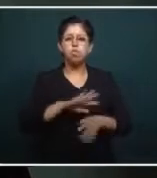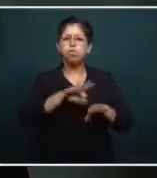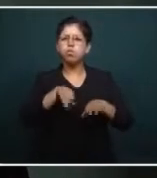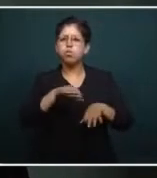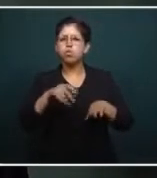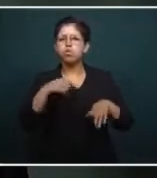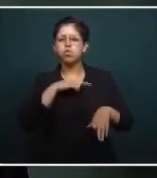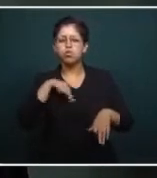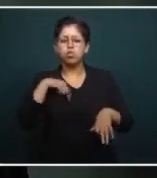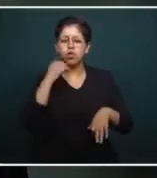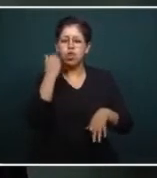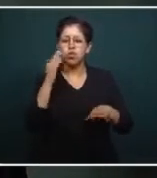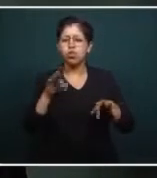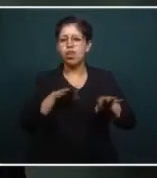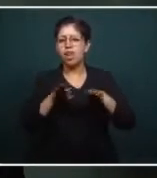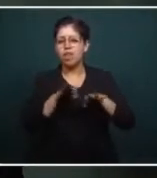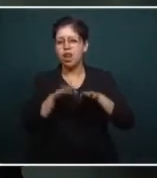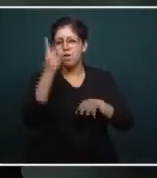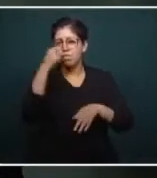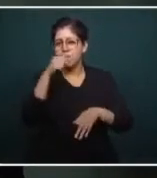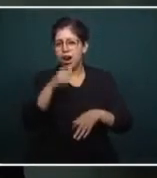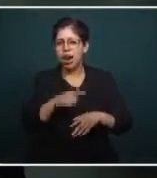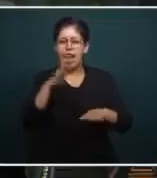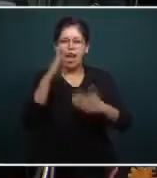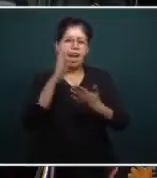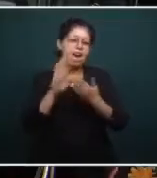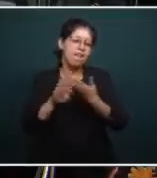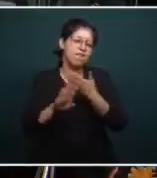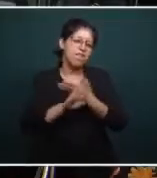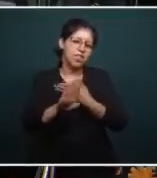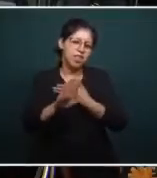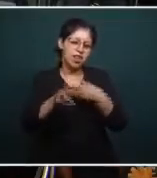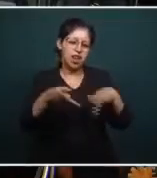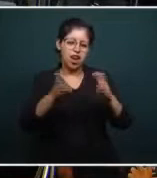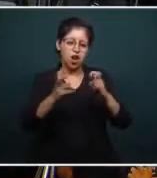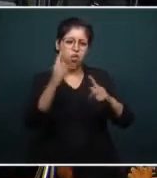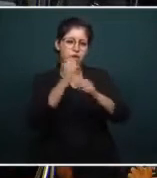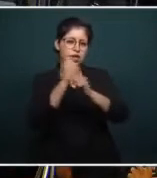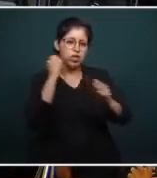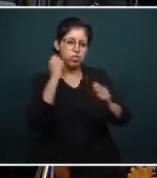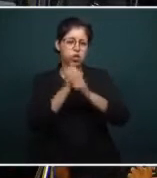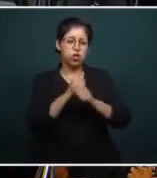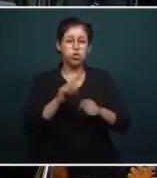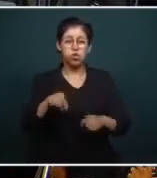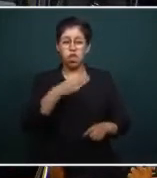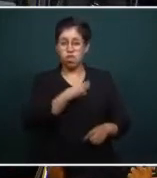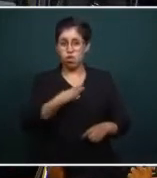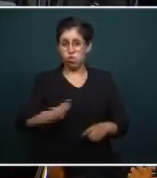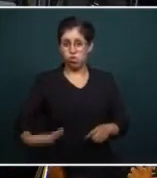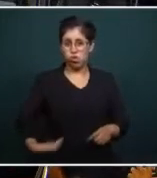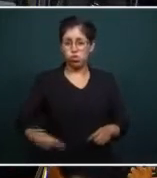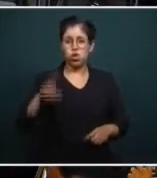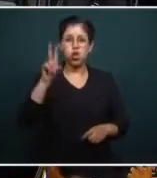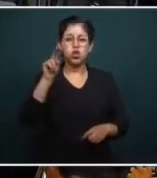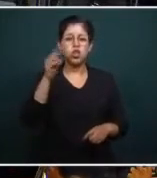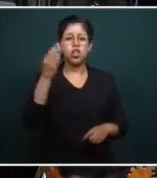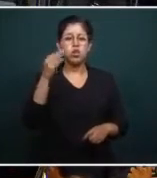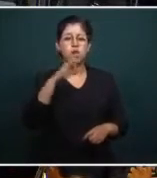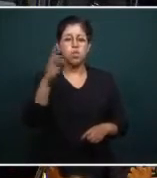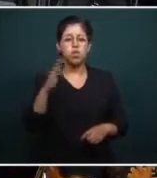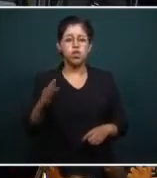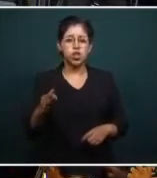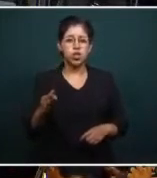strategy of the actions that have been taken. We have 17 municipalities which